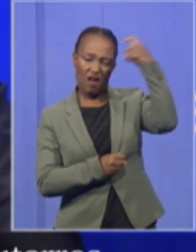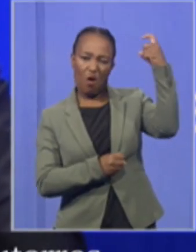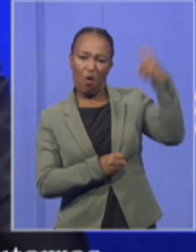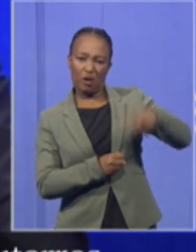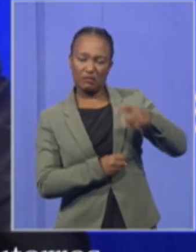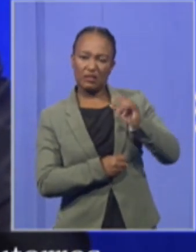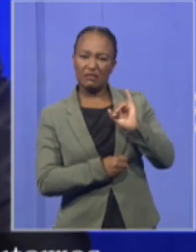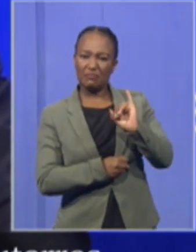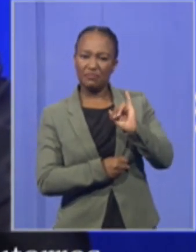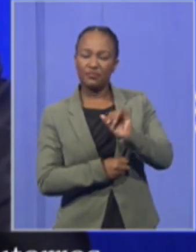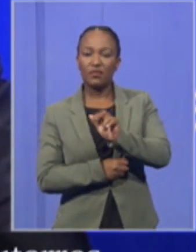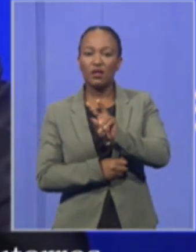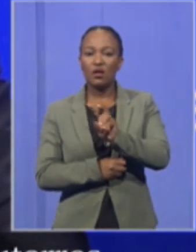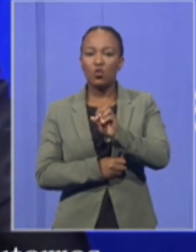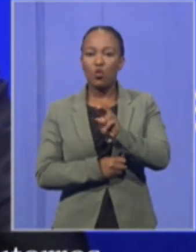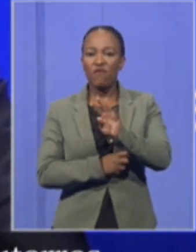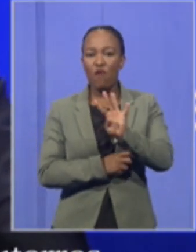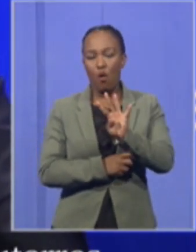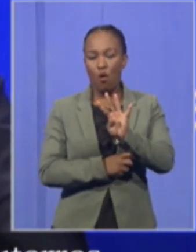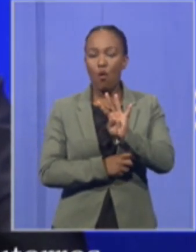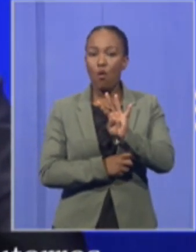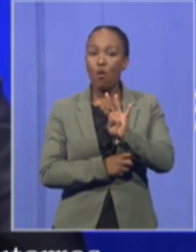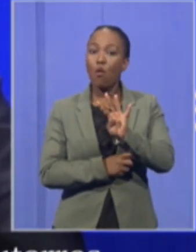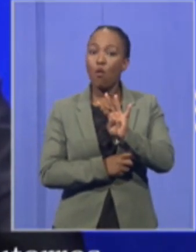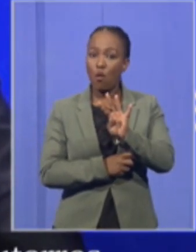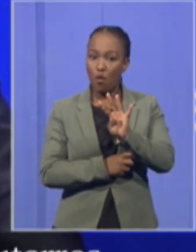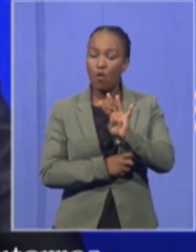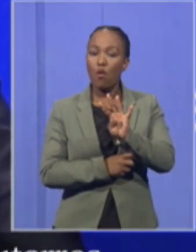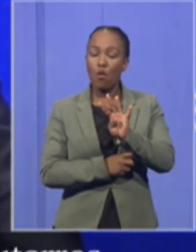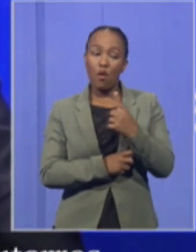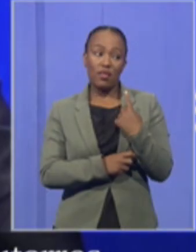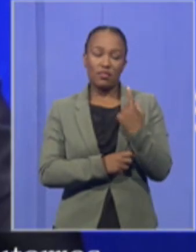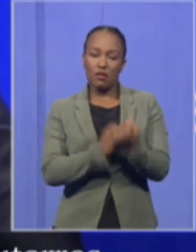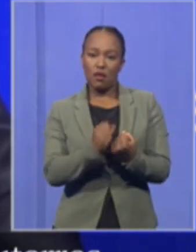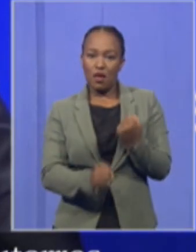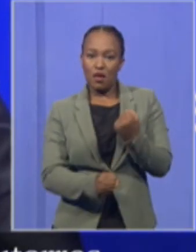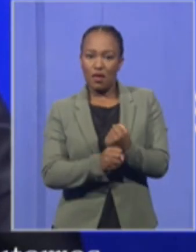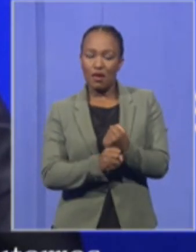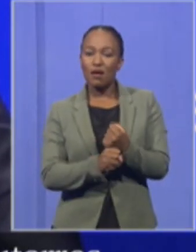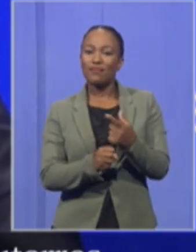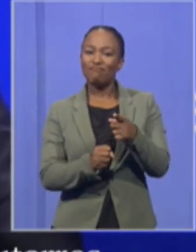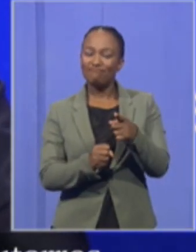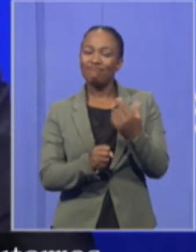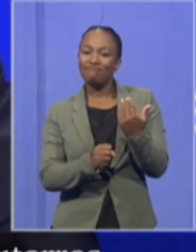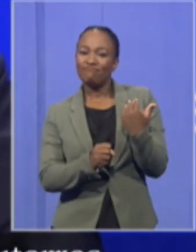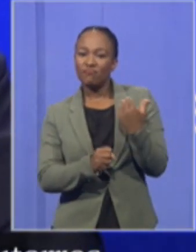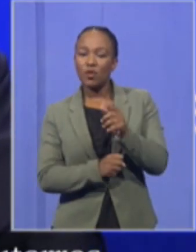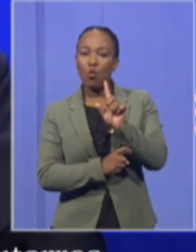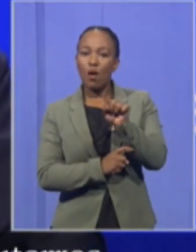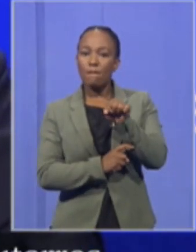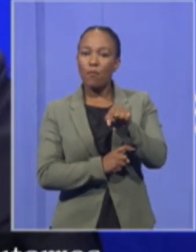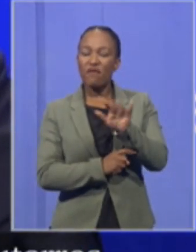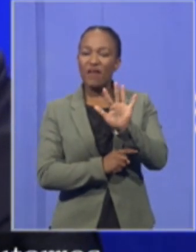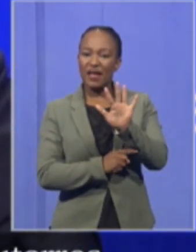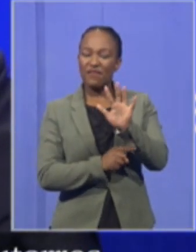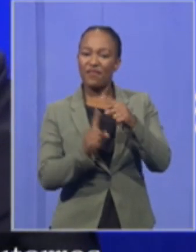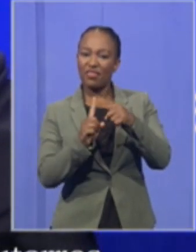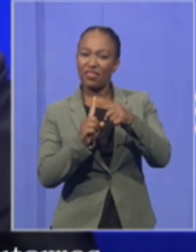2024 is likely to be the first calendar year that's pushed back past 1.5 degrees